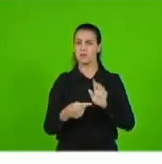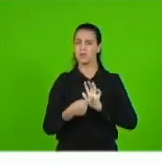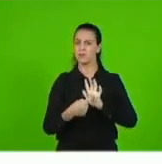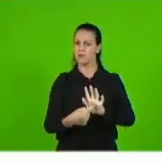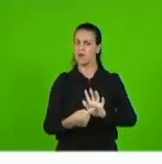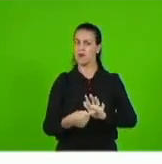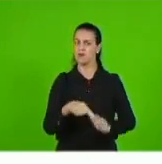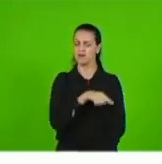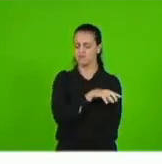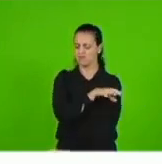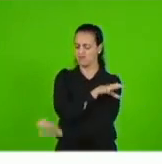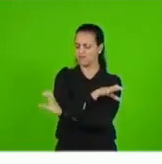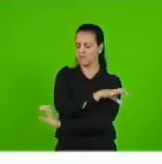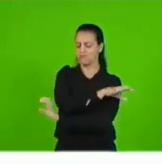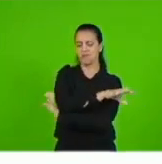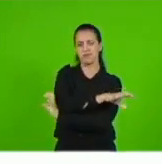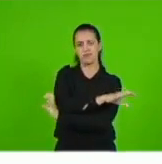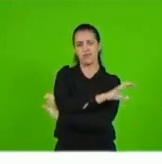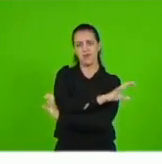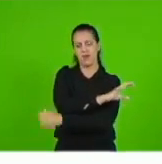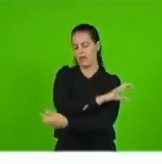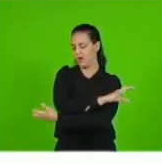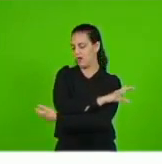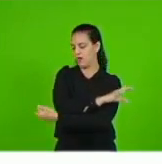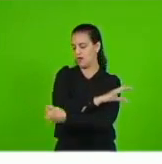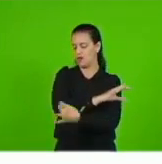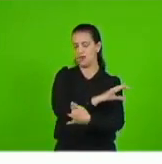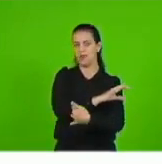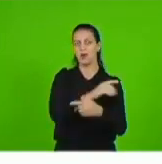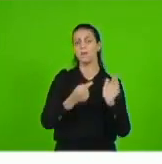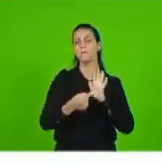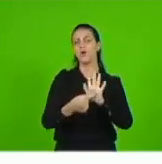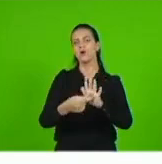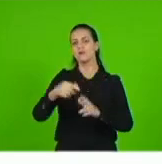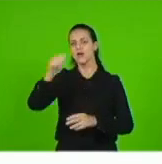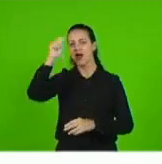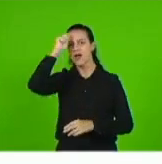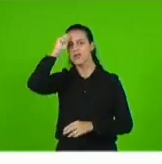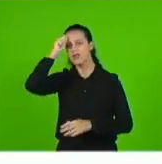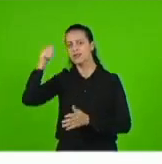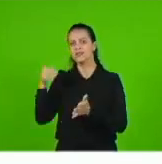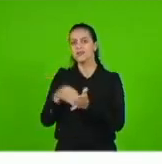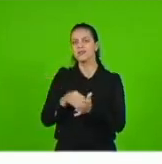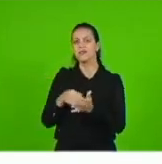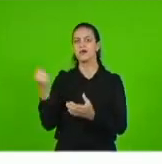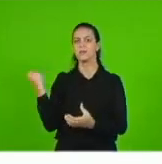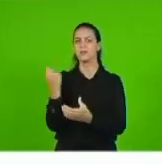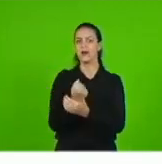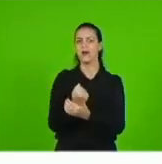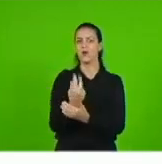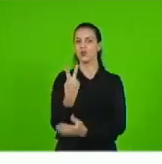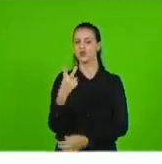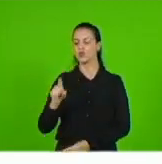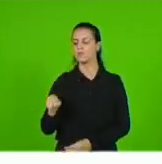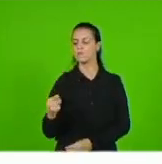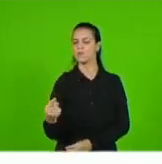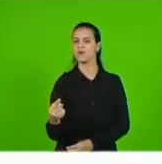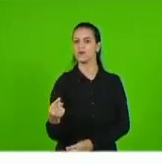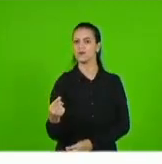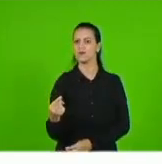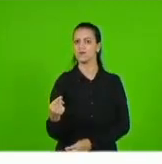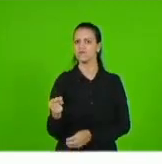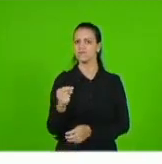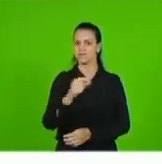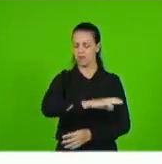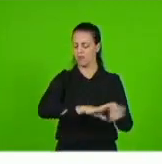in dark blue and light blue, represents 1,000 years. So from Adam to Abraham, 2,000 years. From Abraham